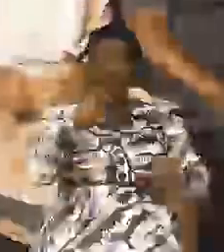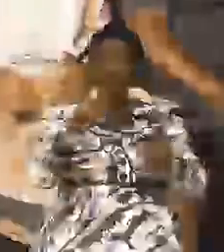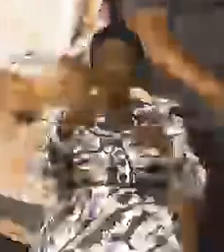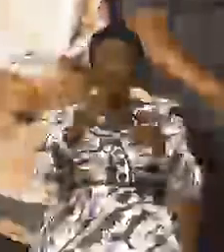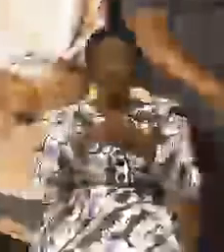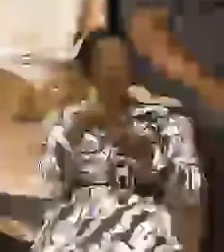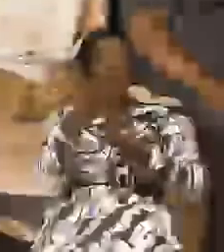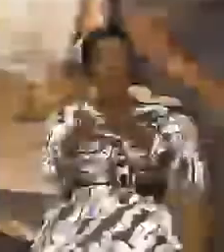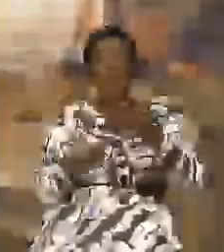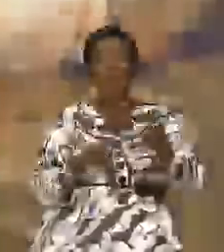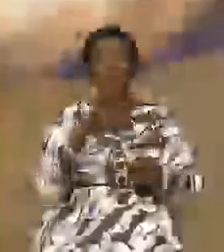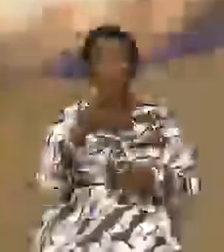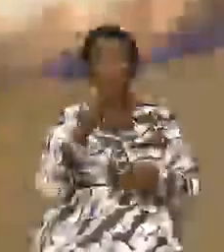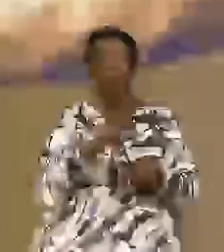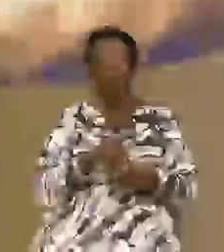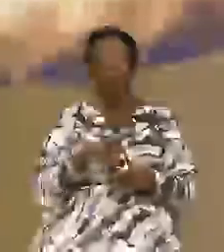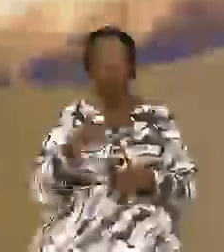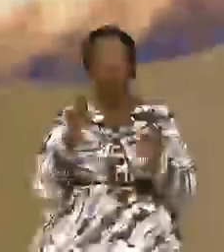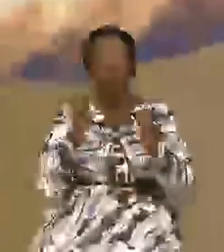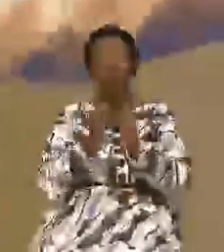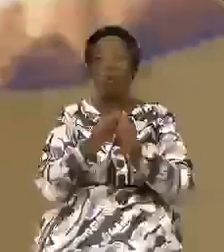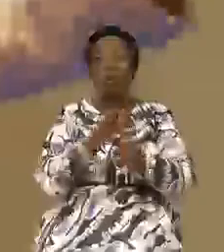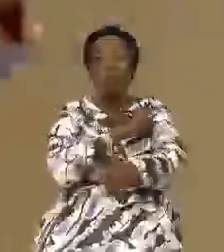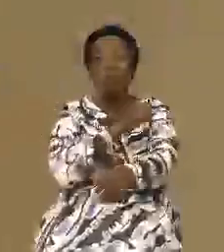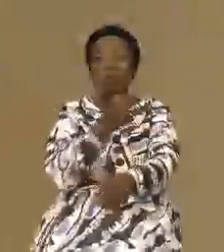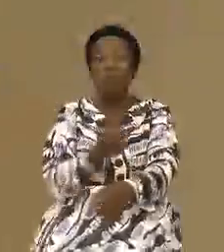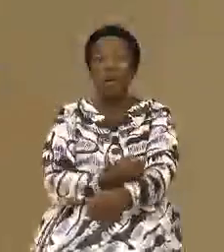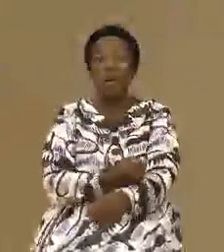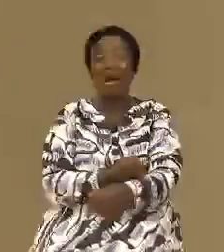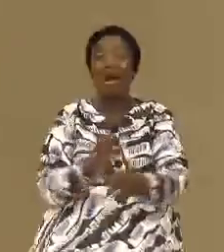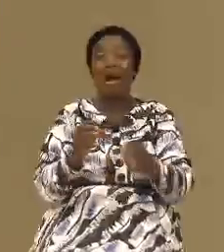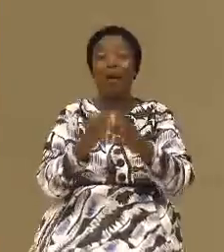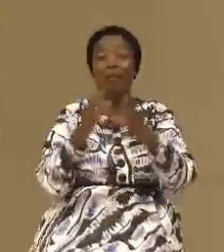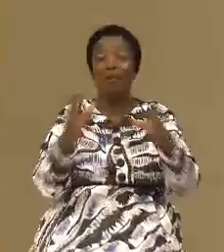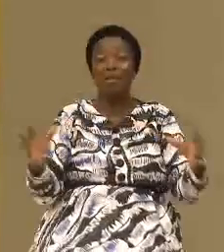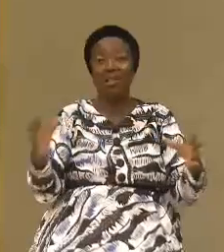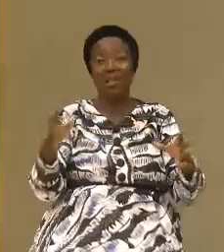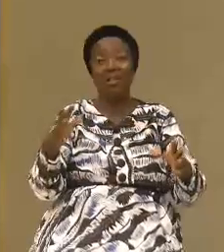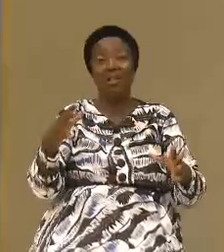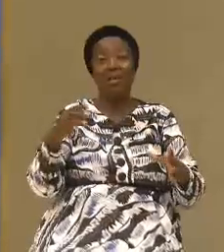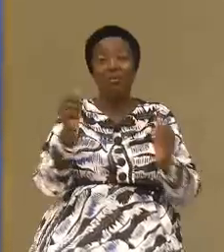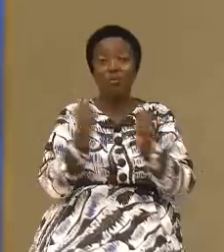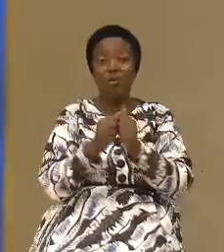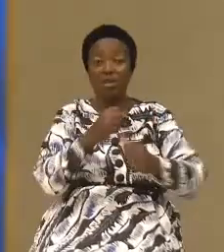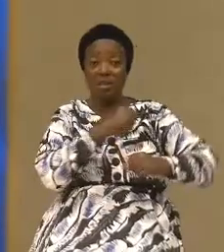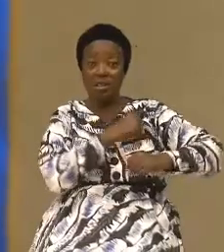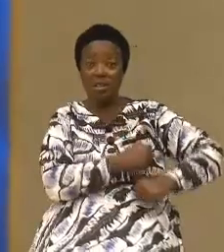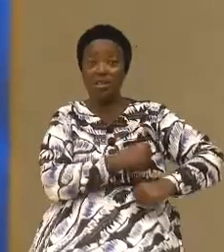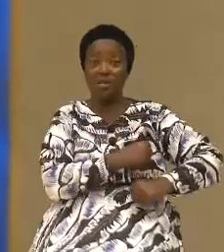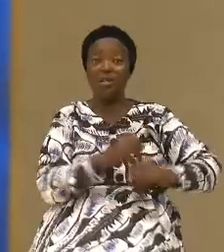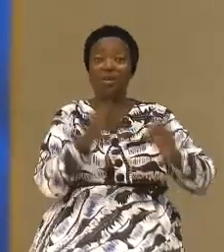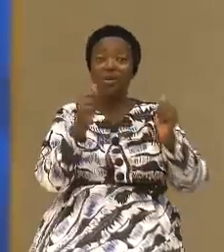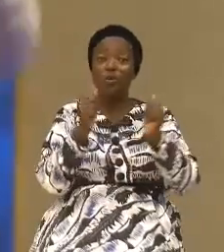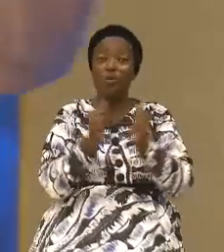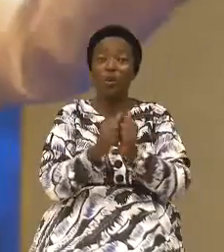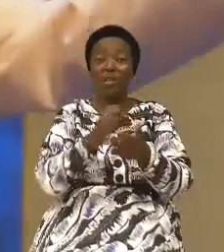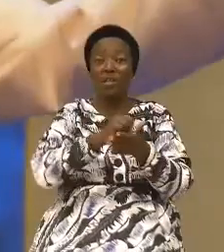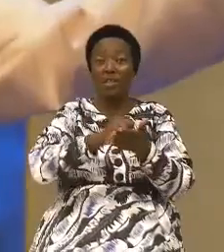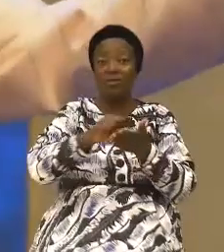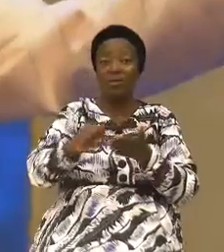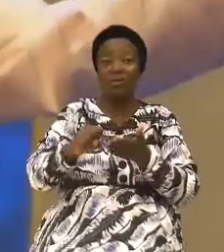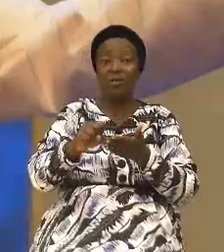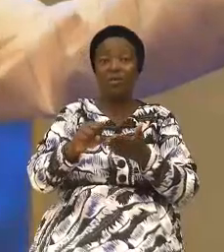you with super abundance, with security, with sanctification,